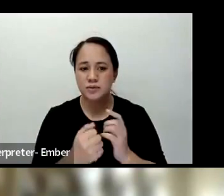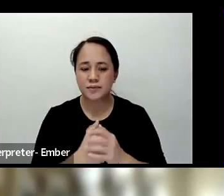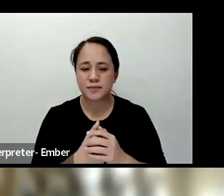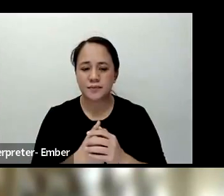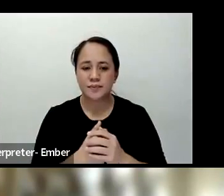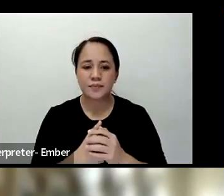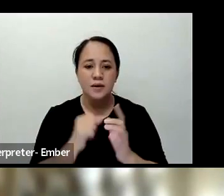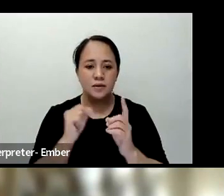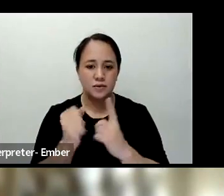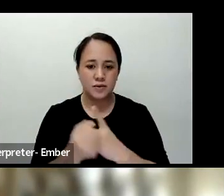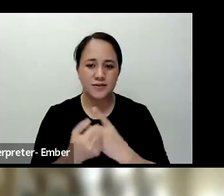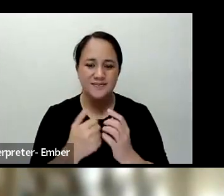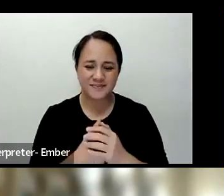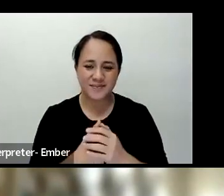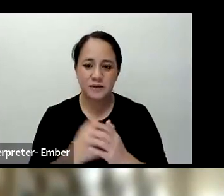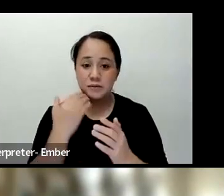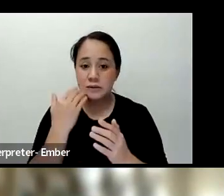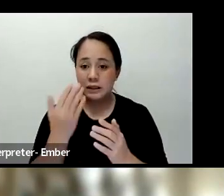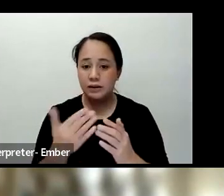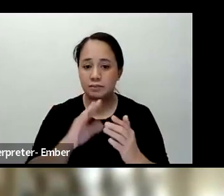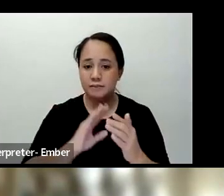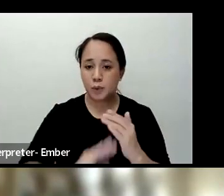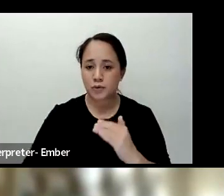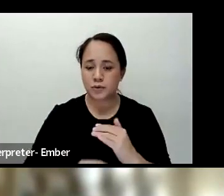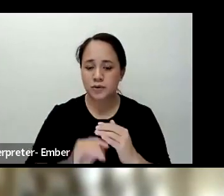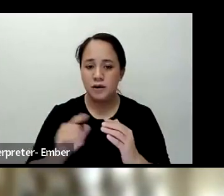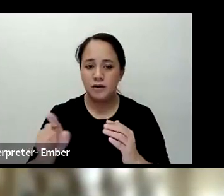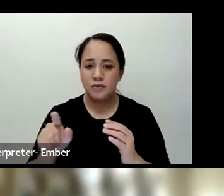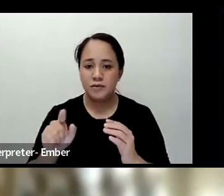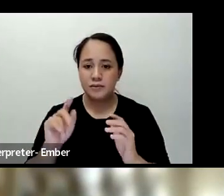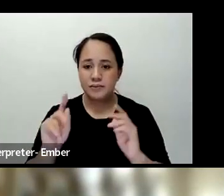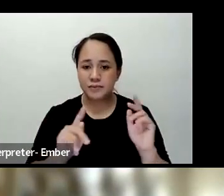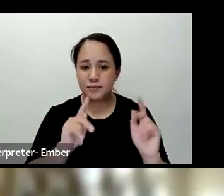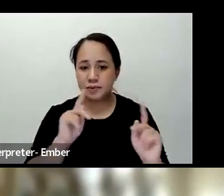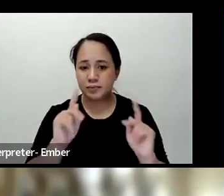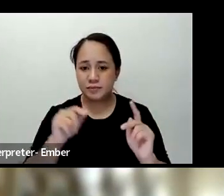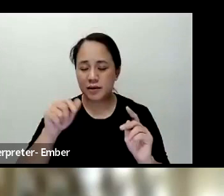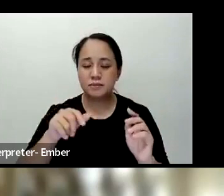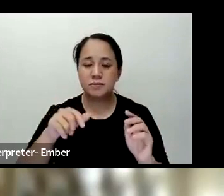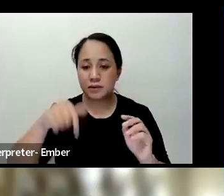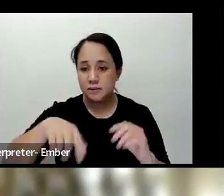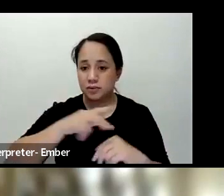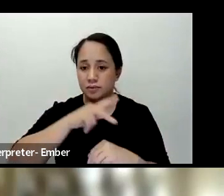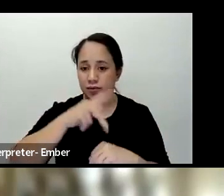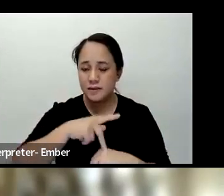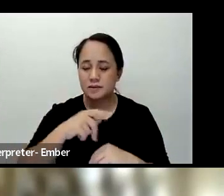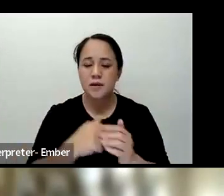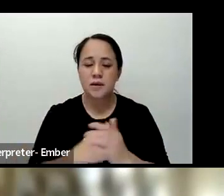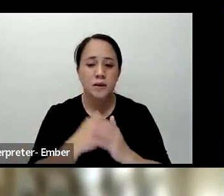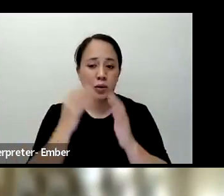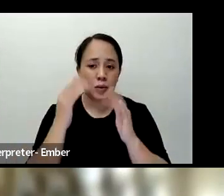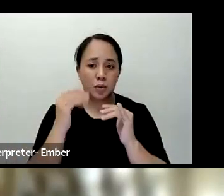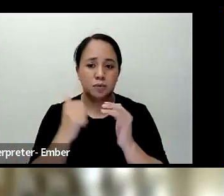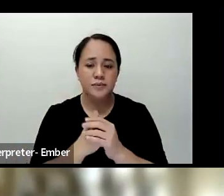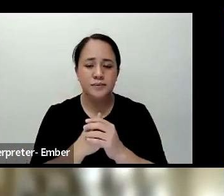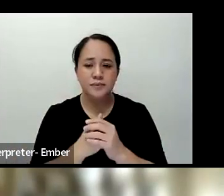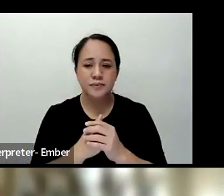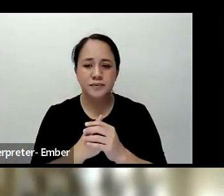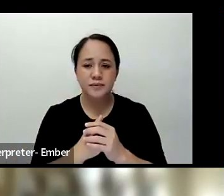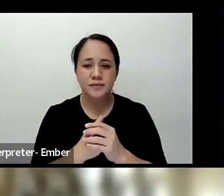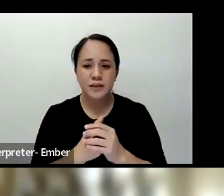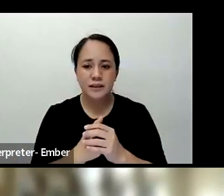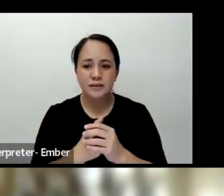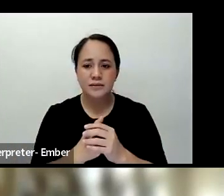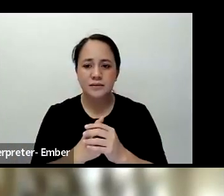of deaths and births of our country during this pandemic, and I hope it